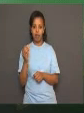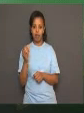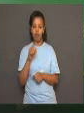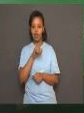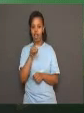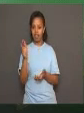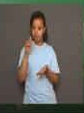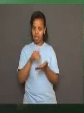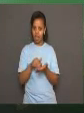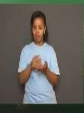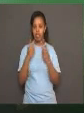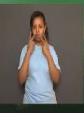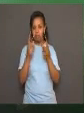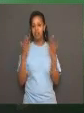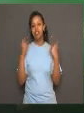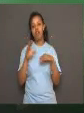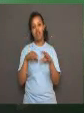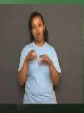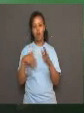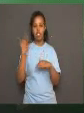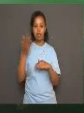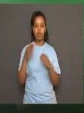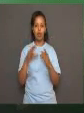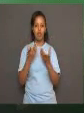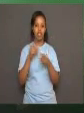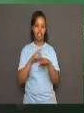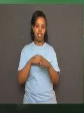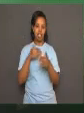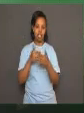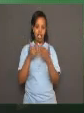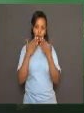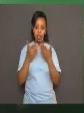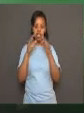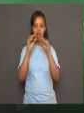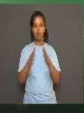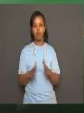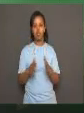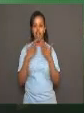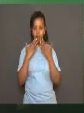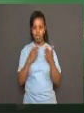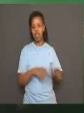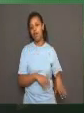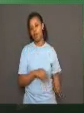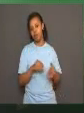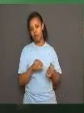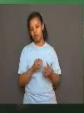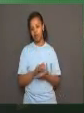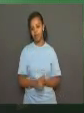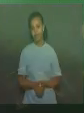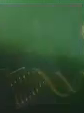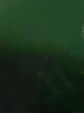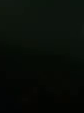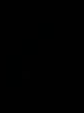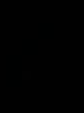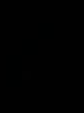you again. Until next time, thank you, teacher. Thank you, students.